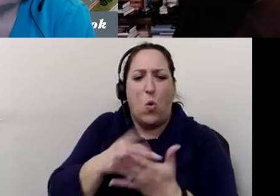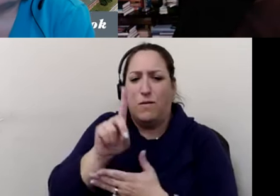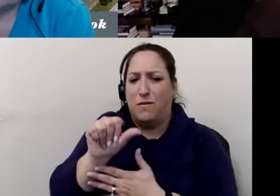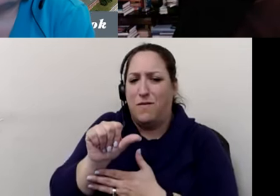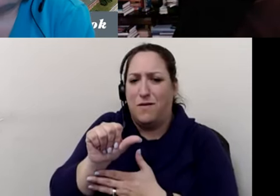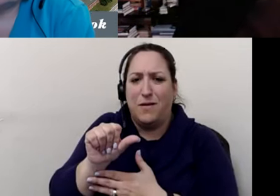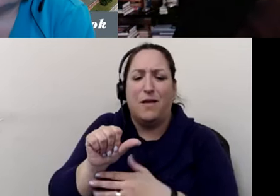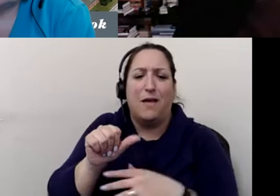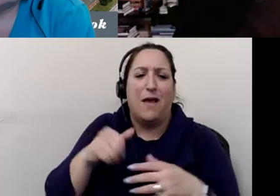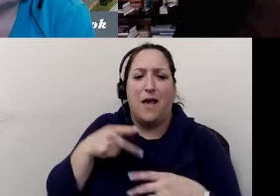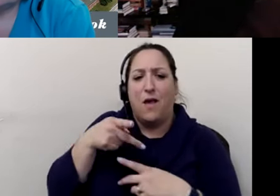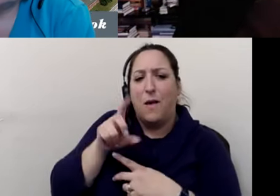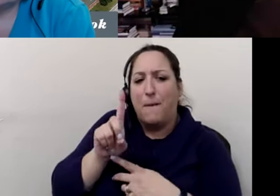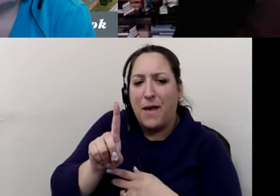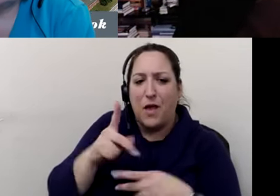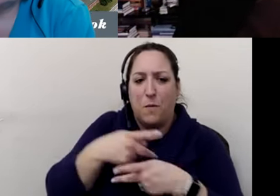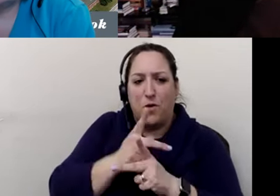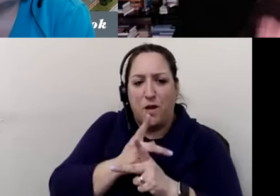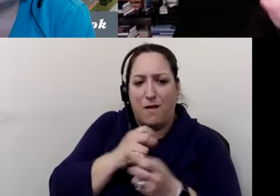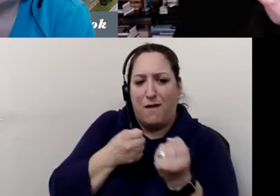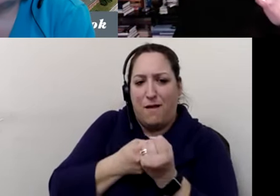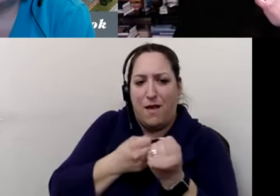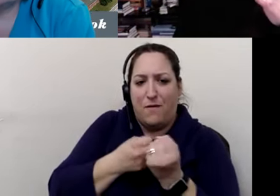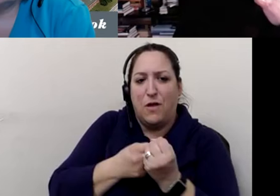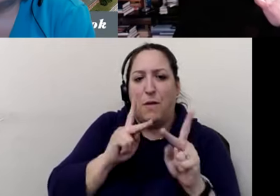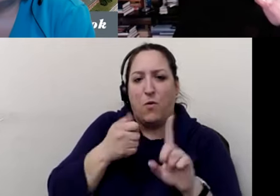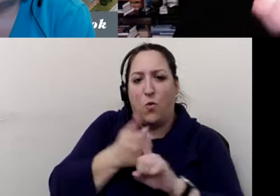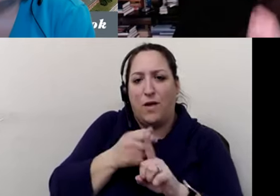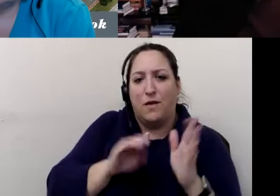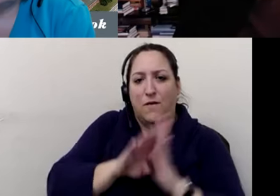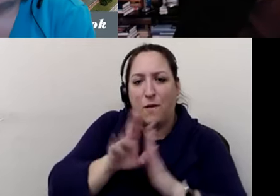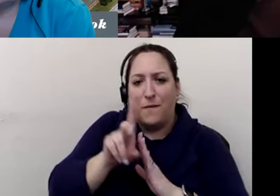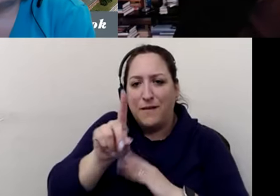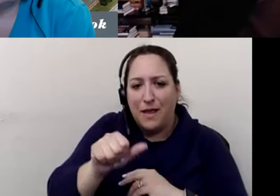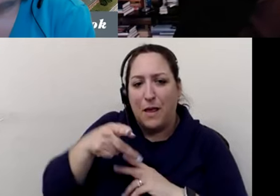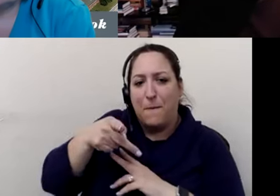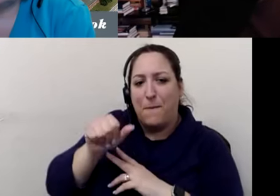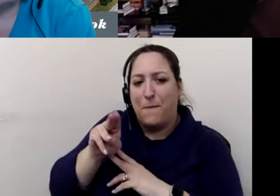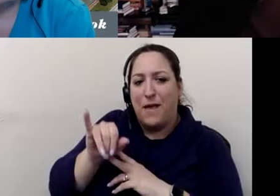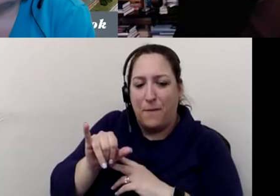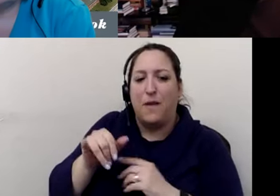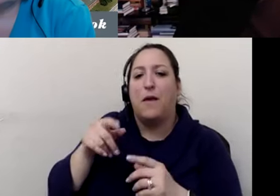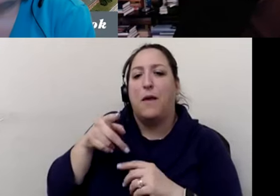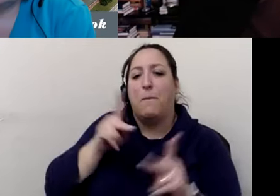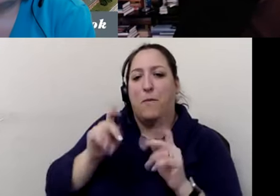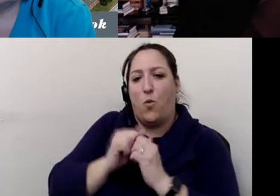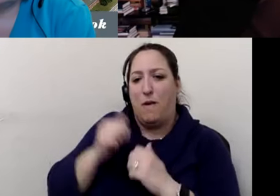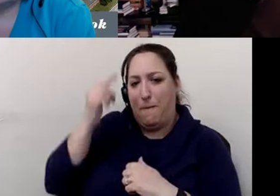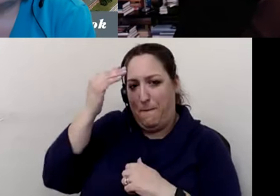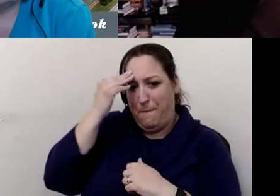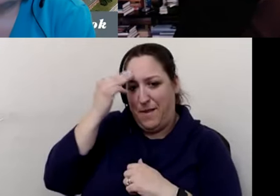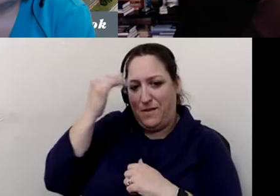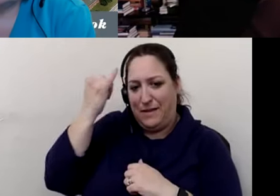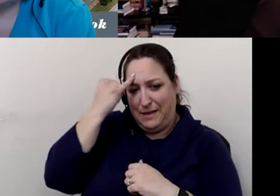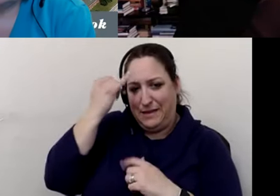got the PAD, which is Protection and Advocacy for People with Developmental Disabilities, the PAMI, people with mental illness. They do